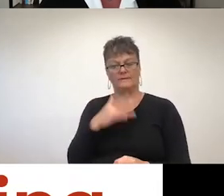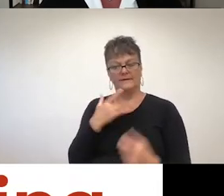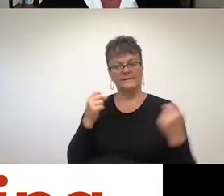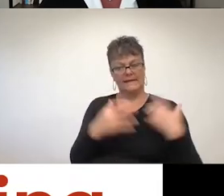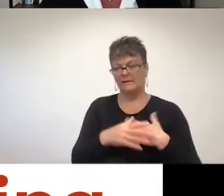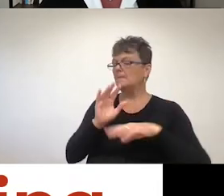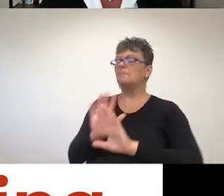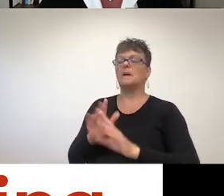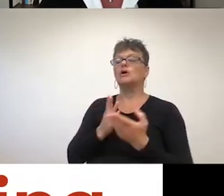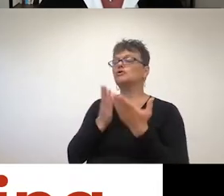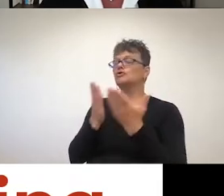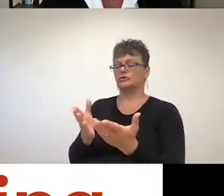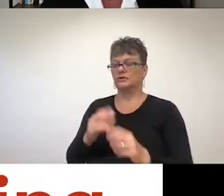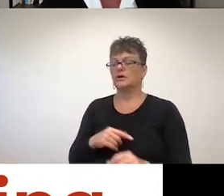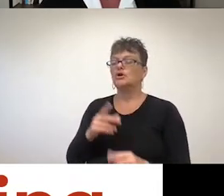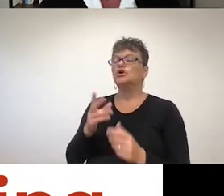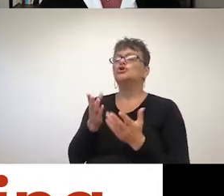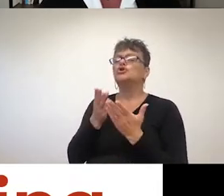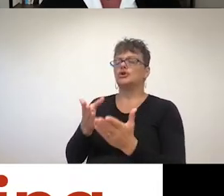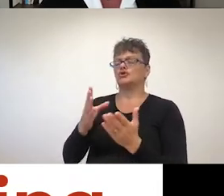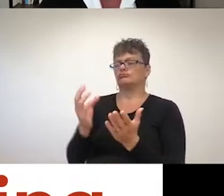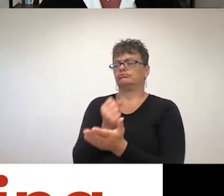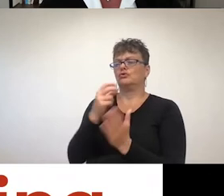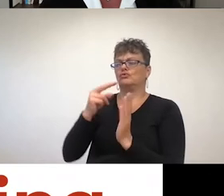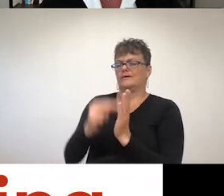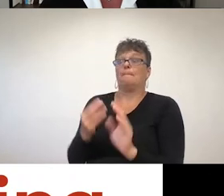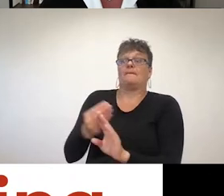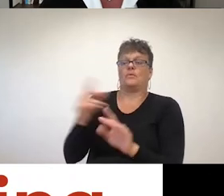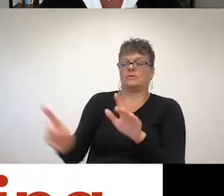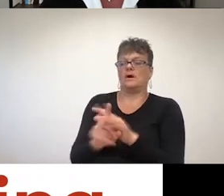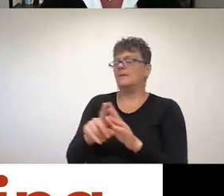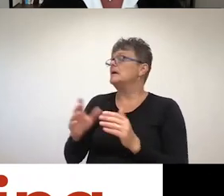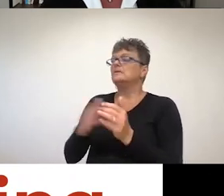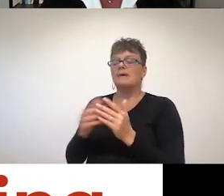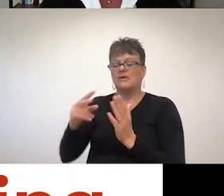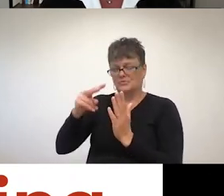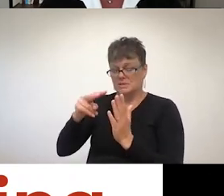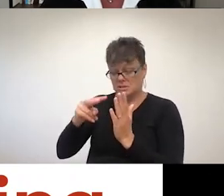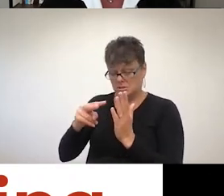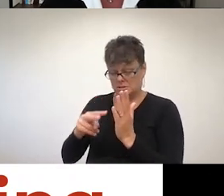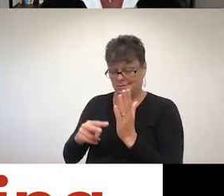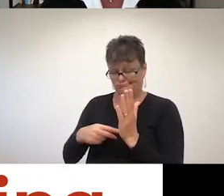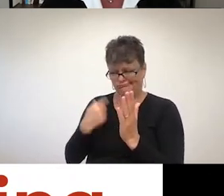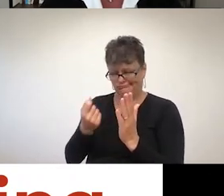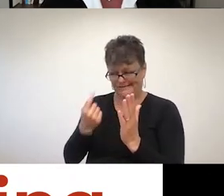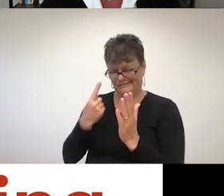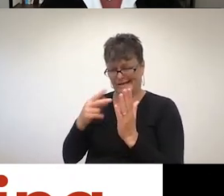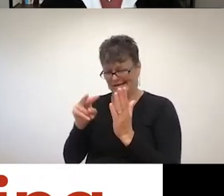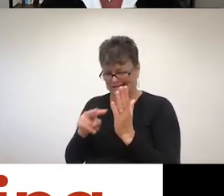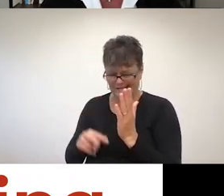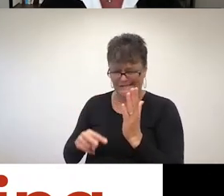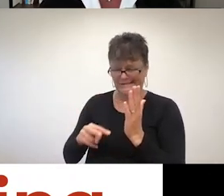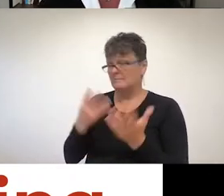Get through the reading before class, even if it takes you a really long time, and even if you're not sure what you're reading, or even if you don't really know